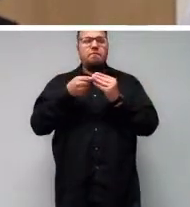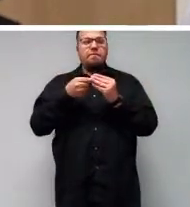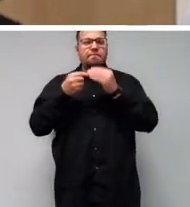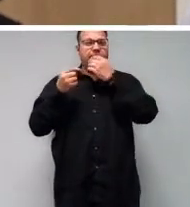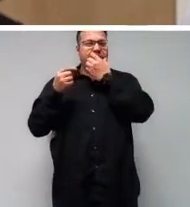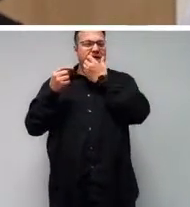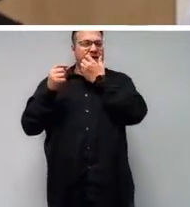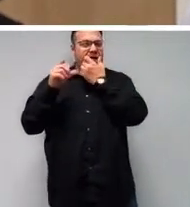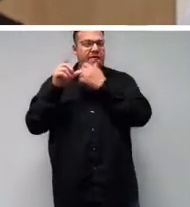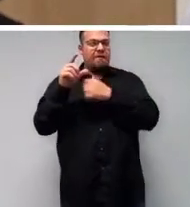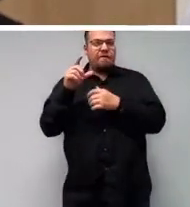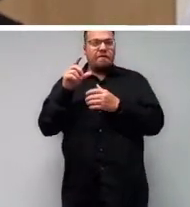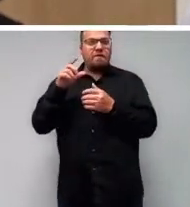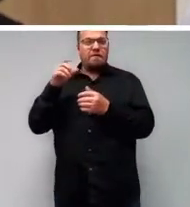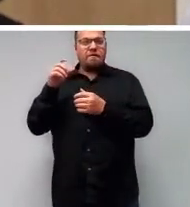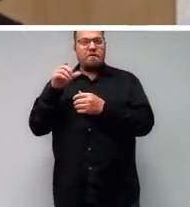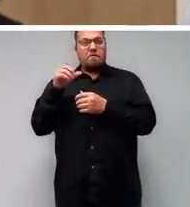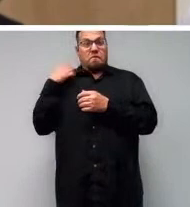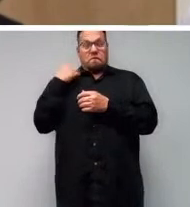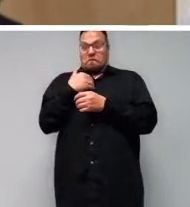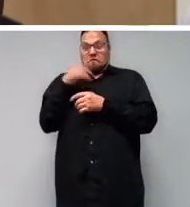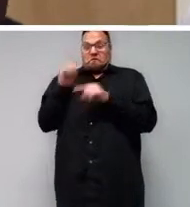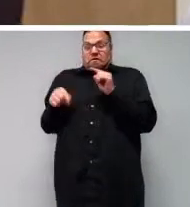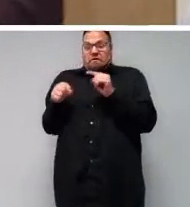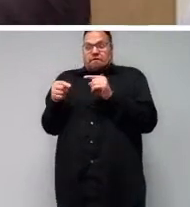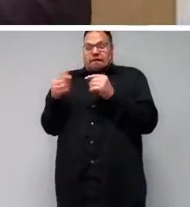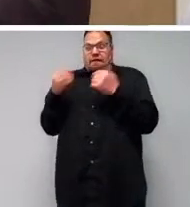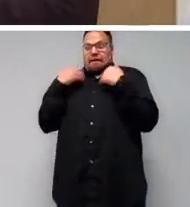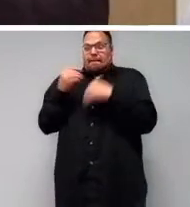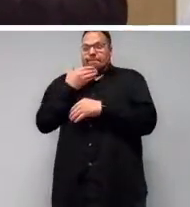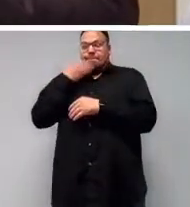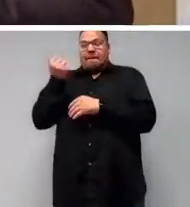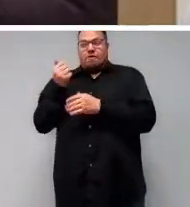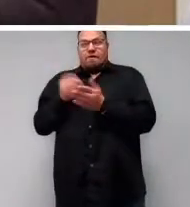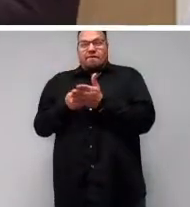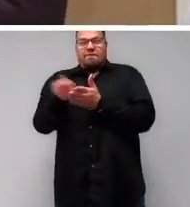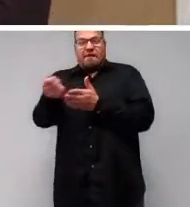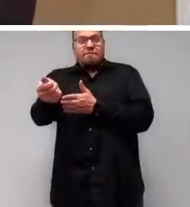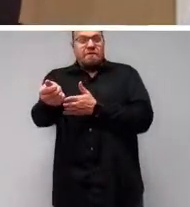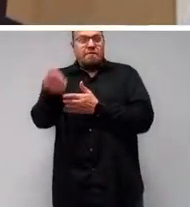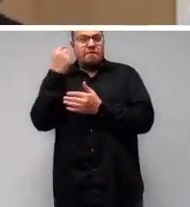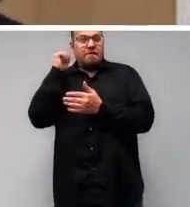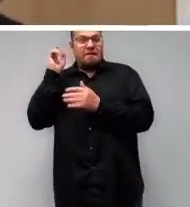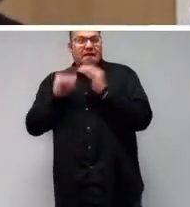think you could have found a better investment for this community. So that was part of it.